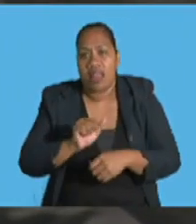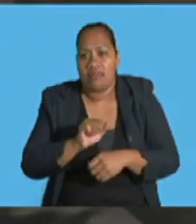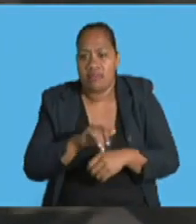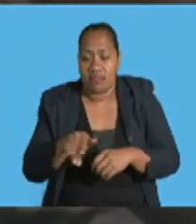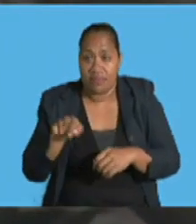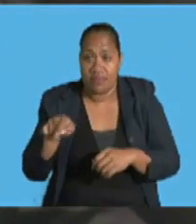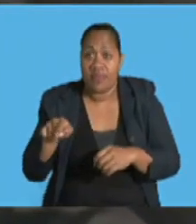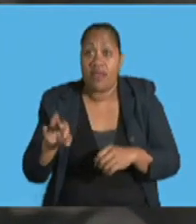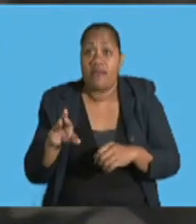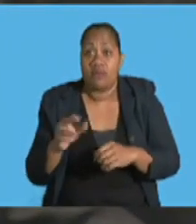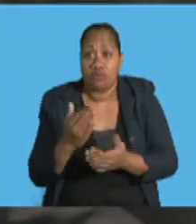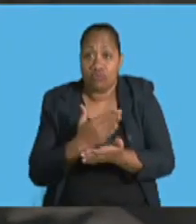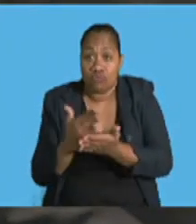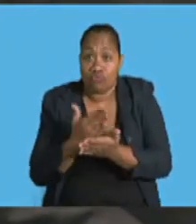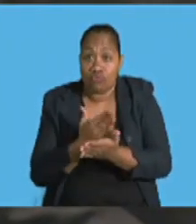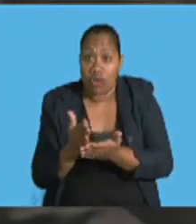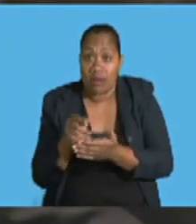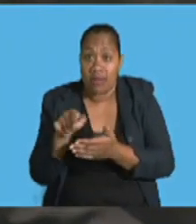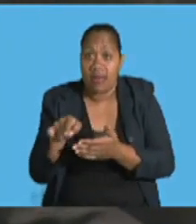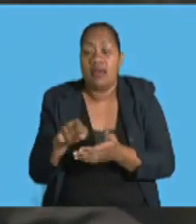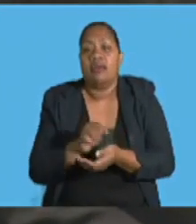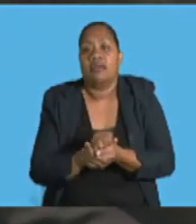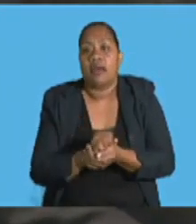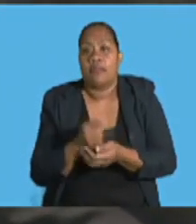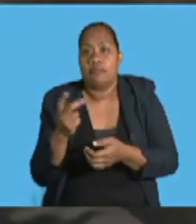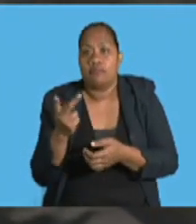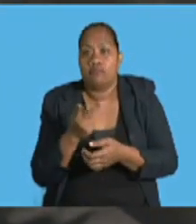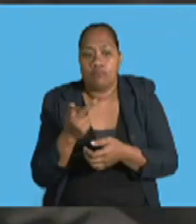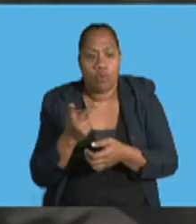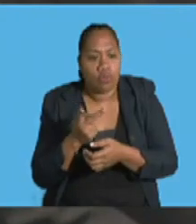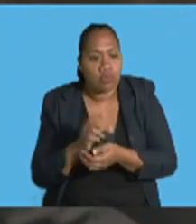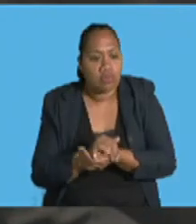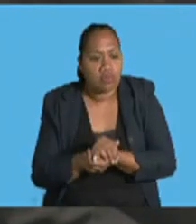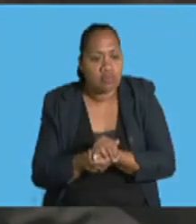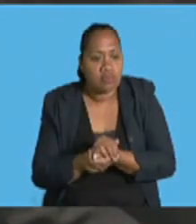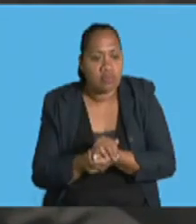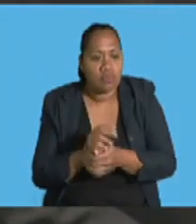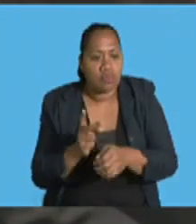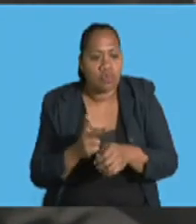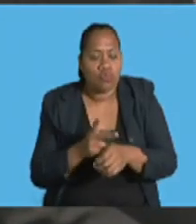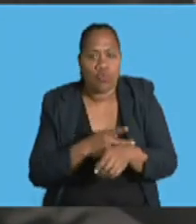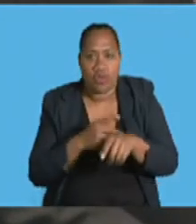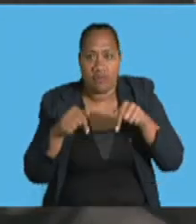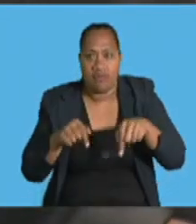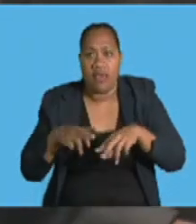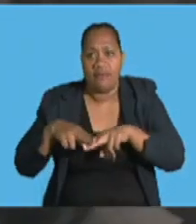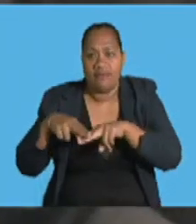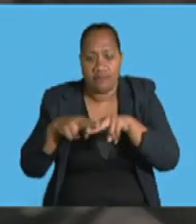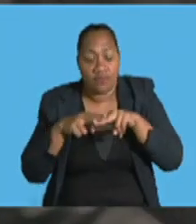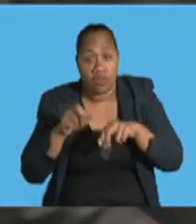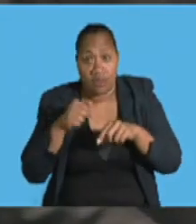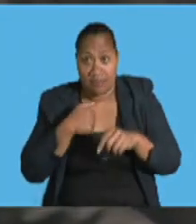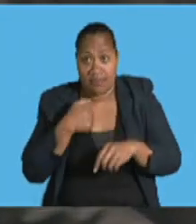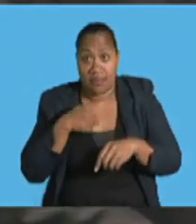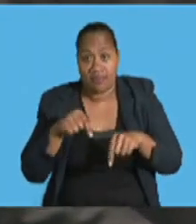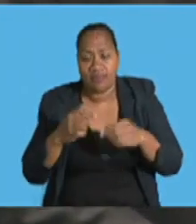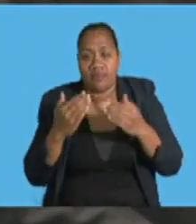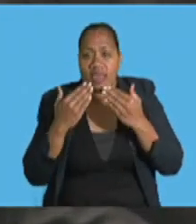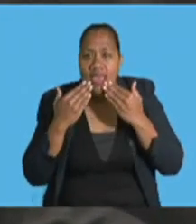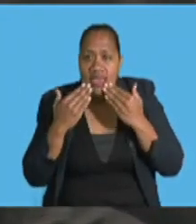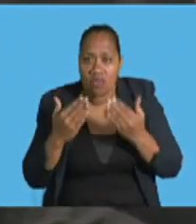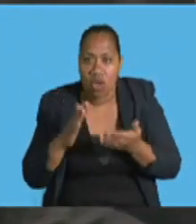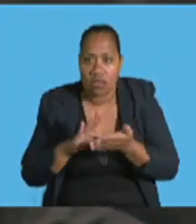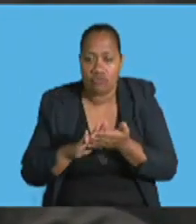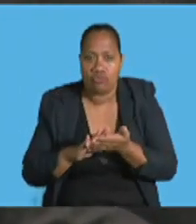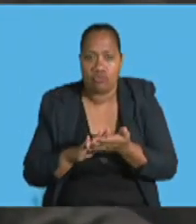illicit drugs, both green and synthetic, in Fiji. I do acknowledge